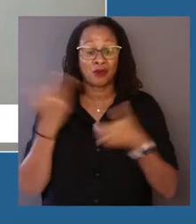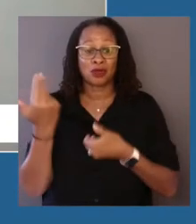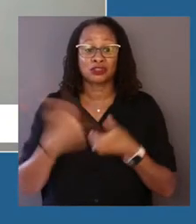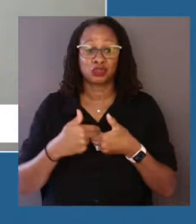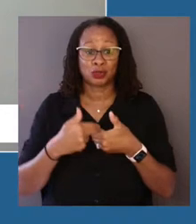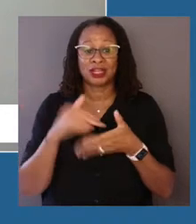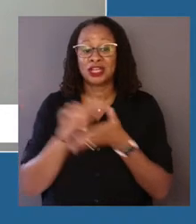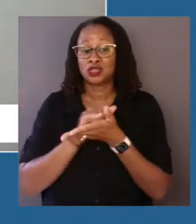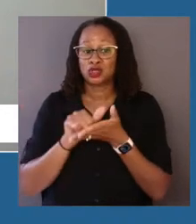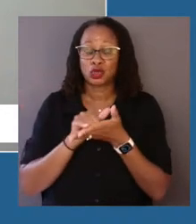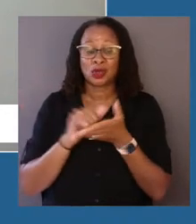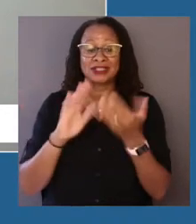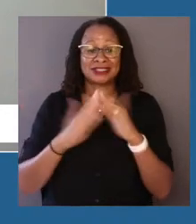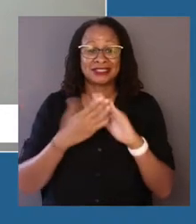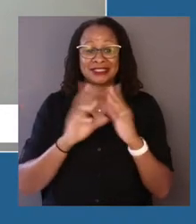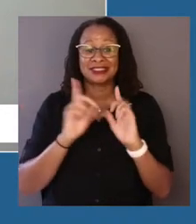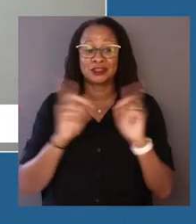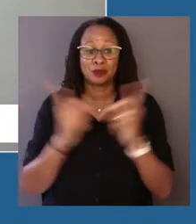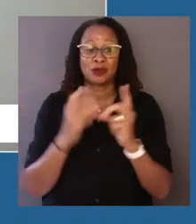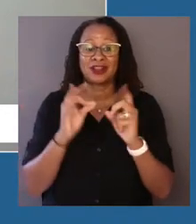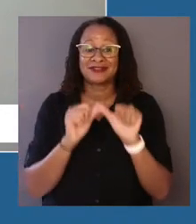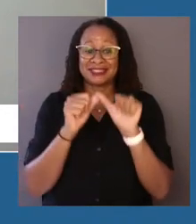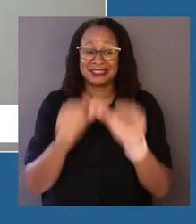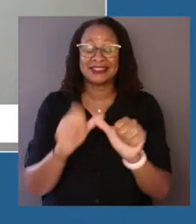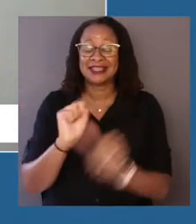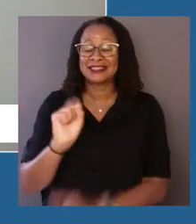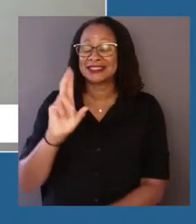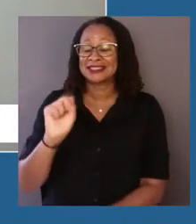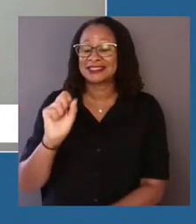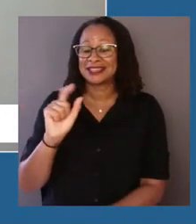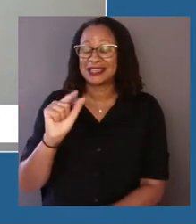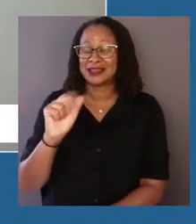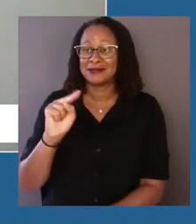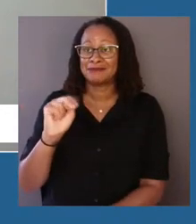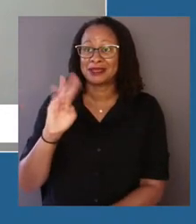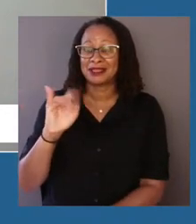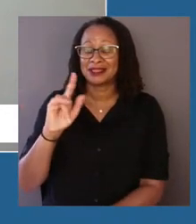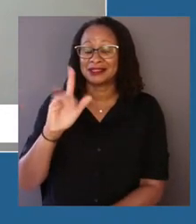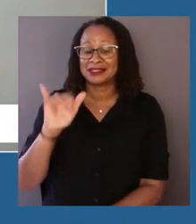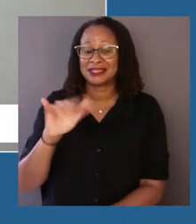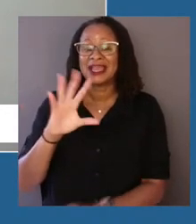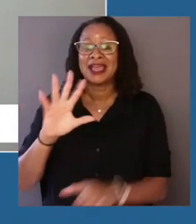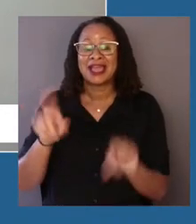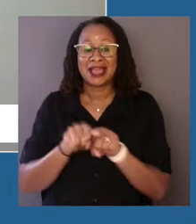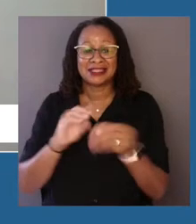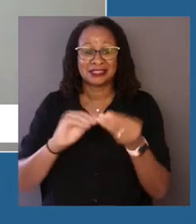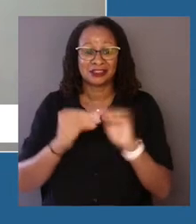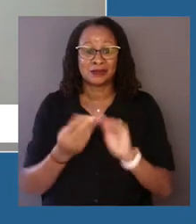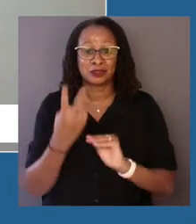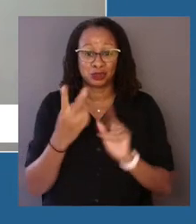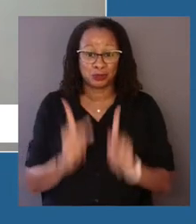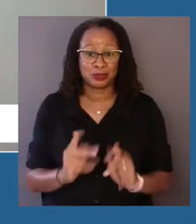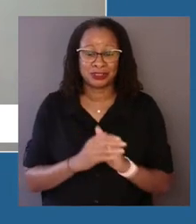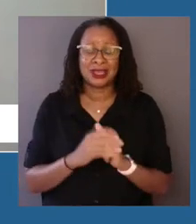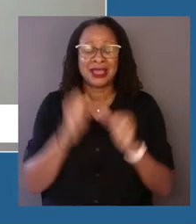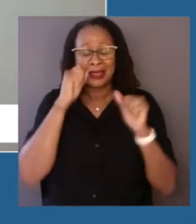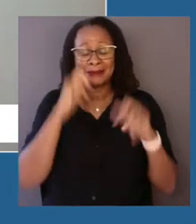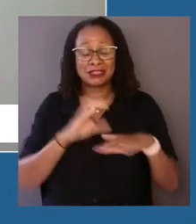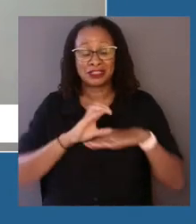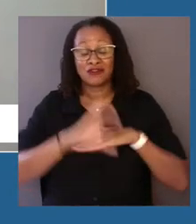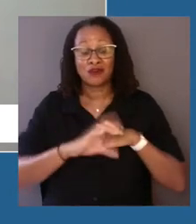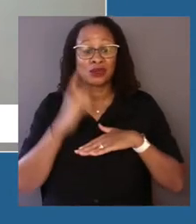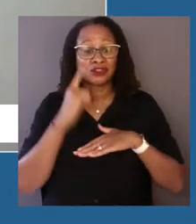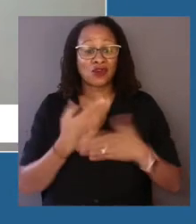City Department of Sustainability as its number two. An amazing force for good in the world over